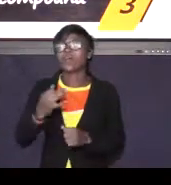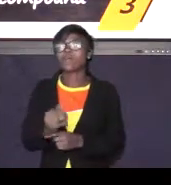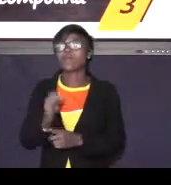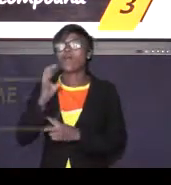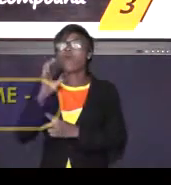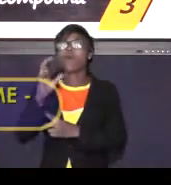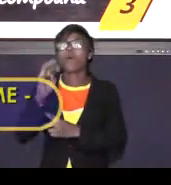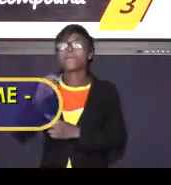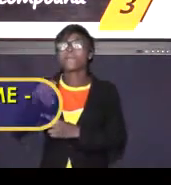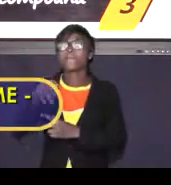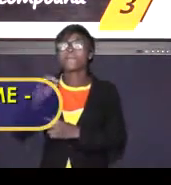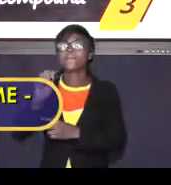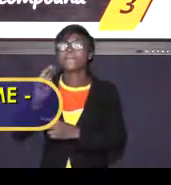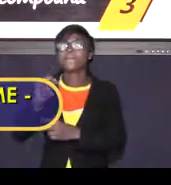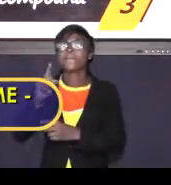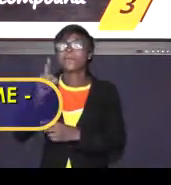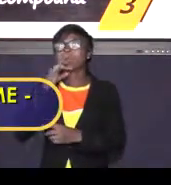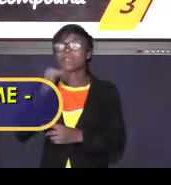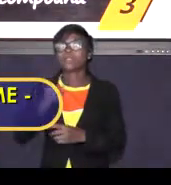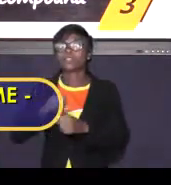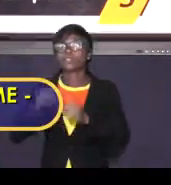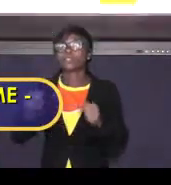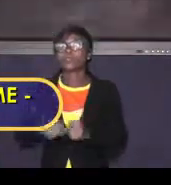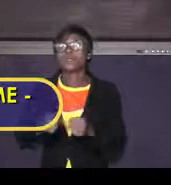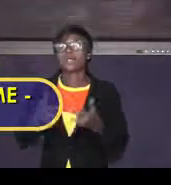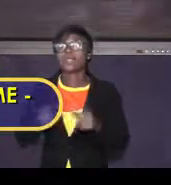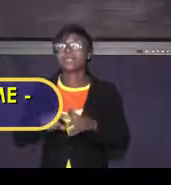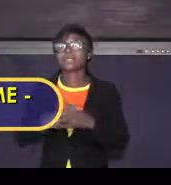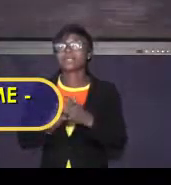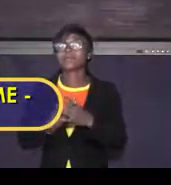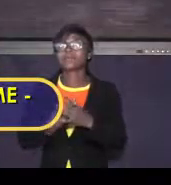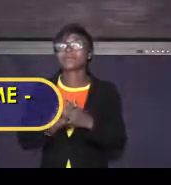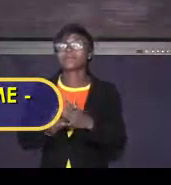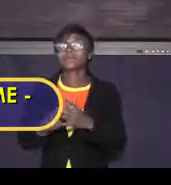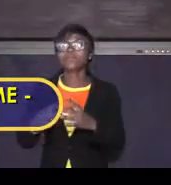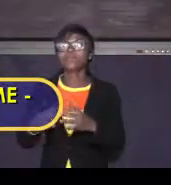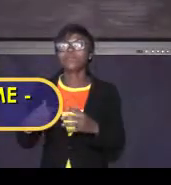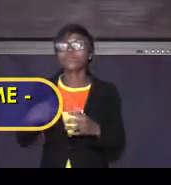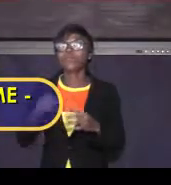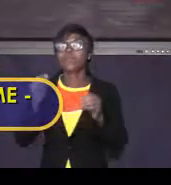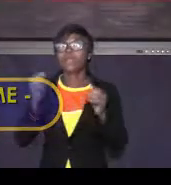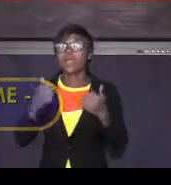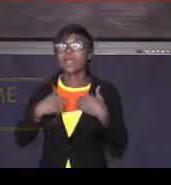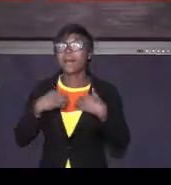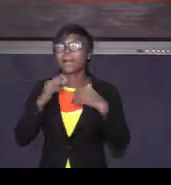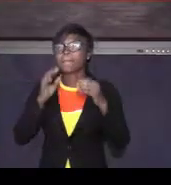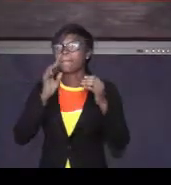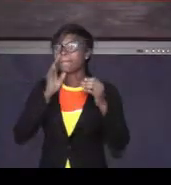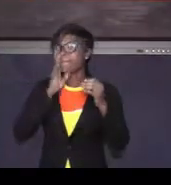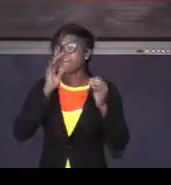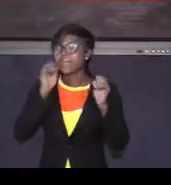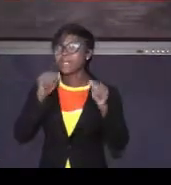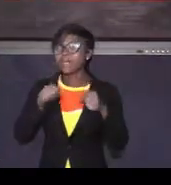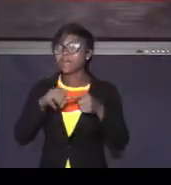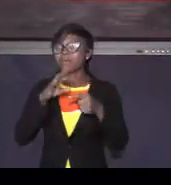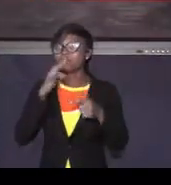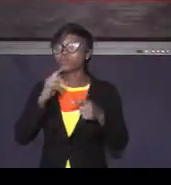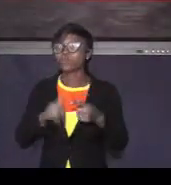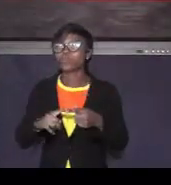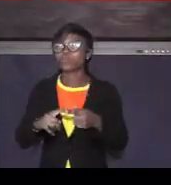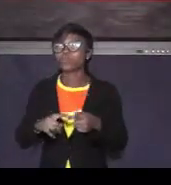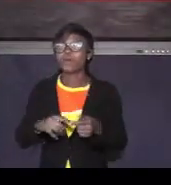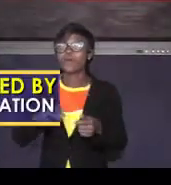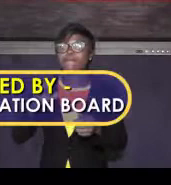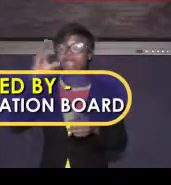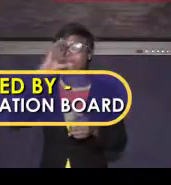So without wasting time, let us get started. Thus far, we have been able to find the areas of